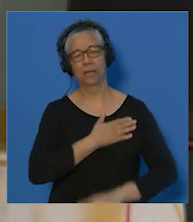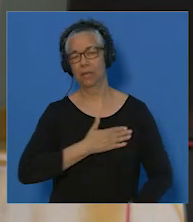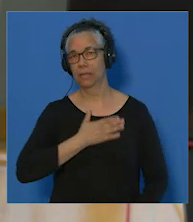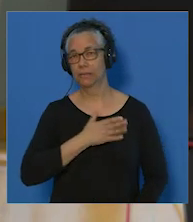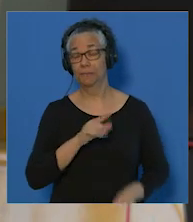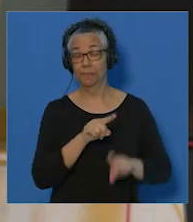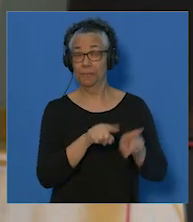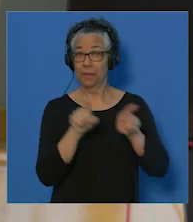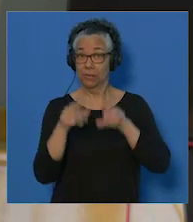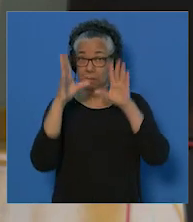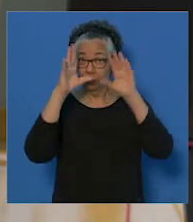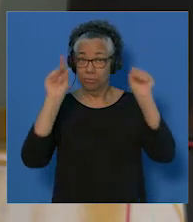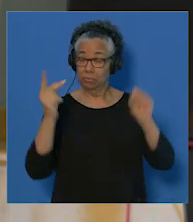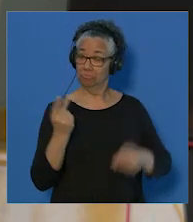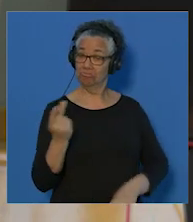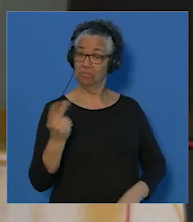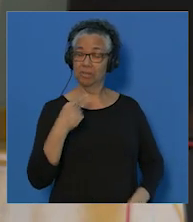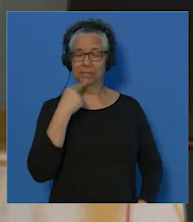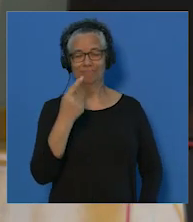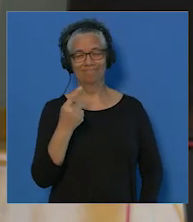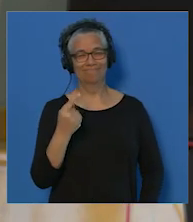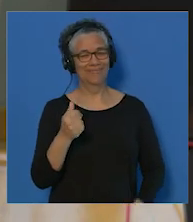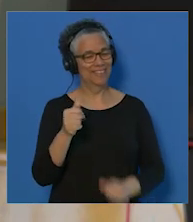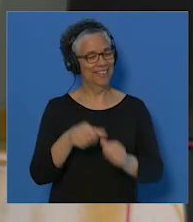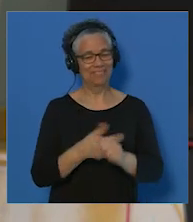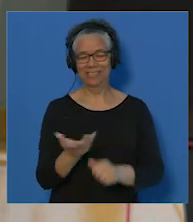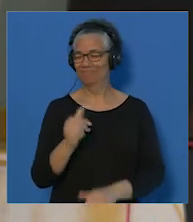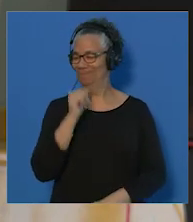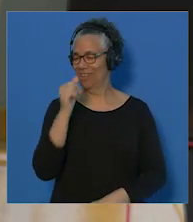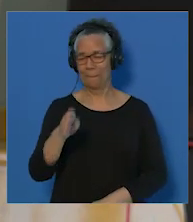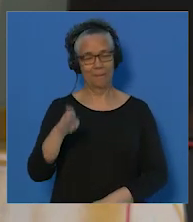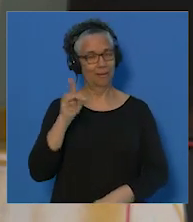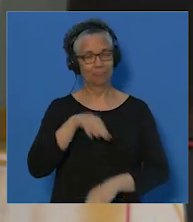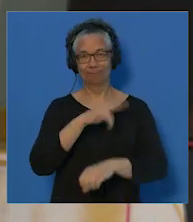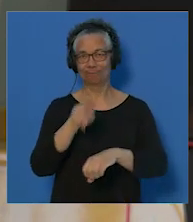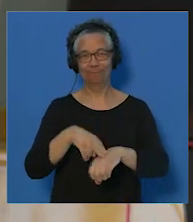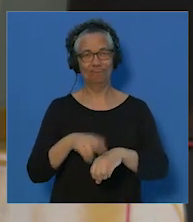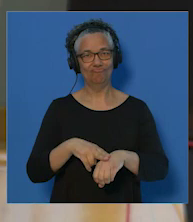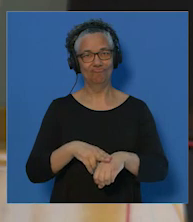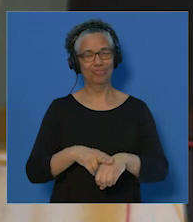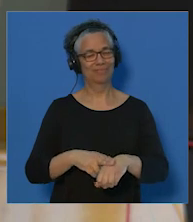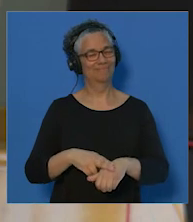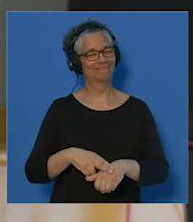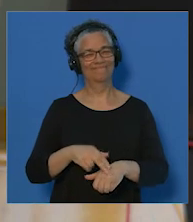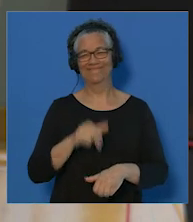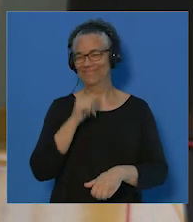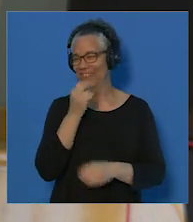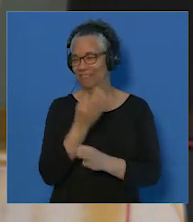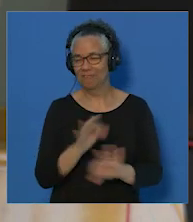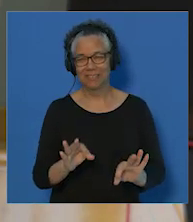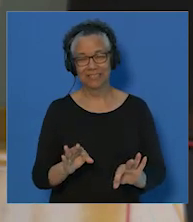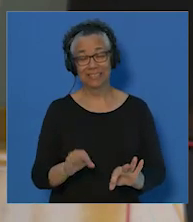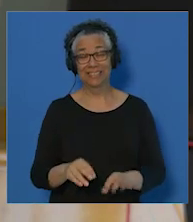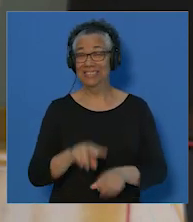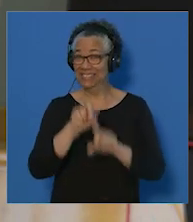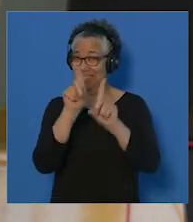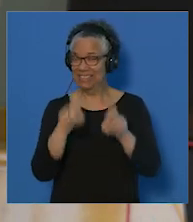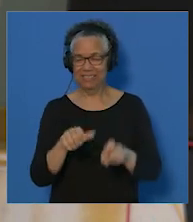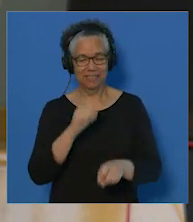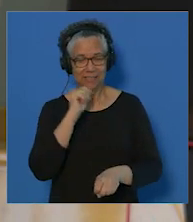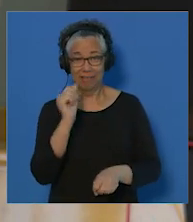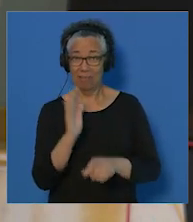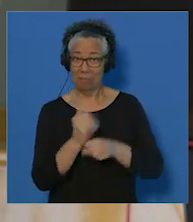does not mean that everything goes back to normal. We are not out of the woods yet, and testing does not make us safe.